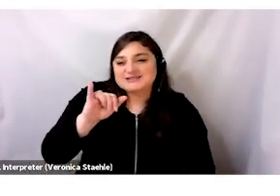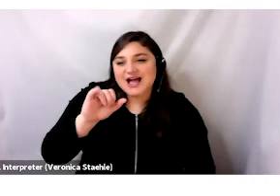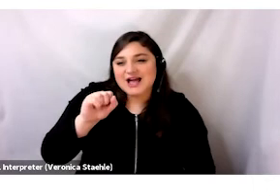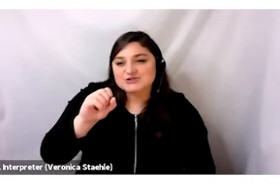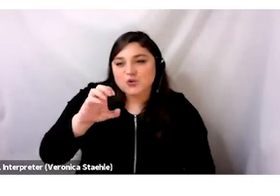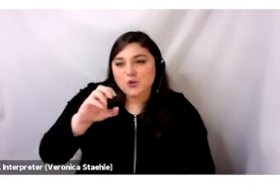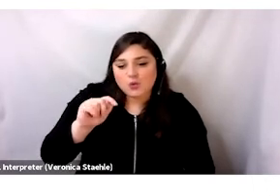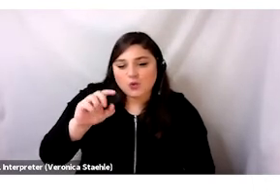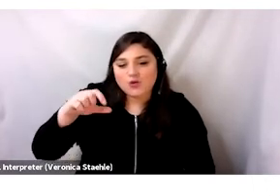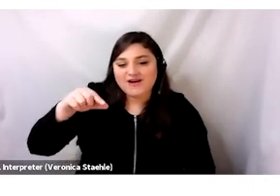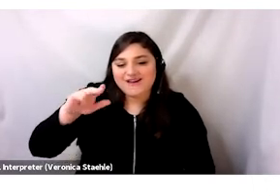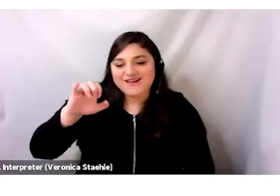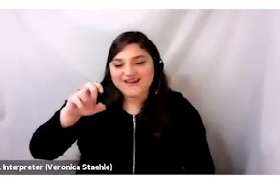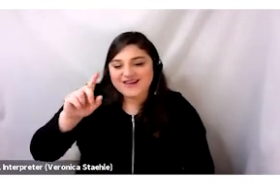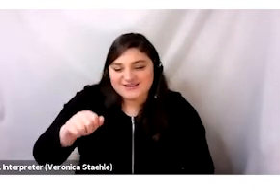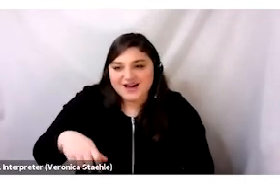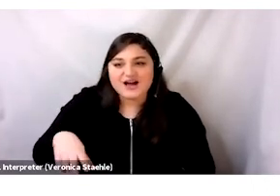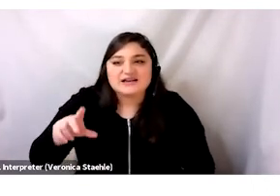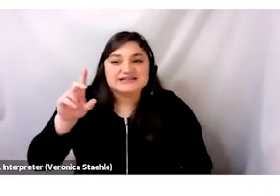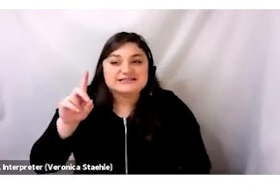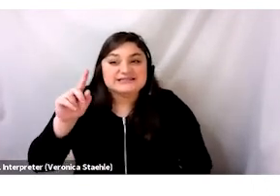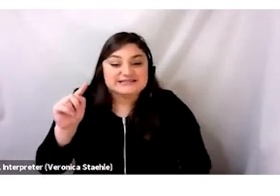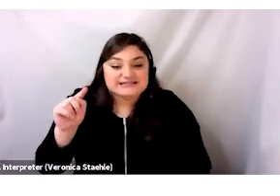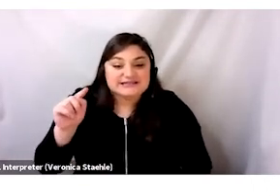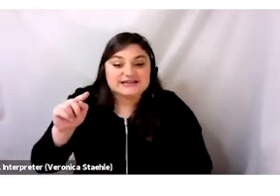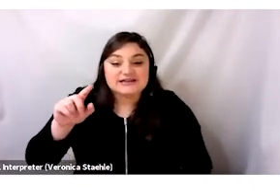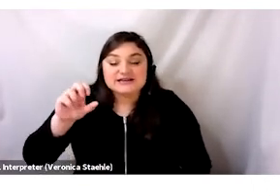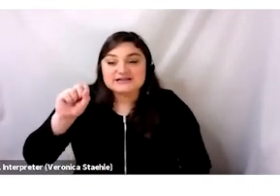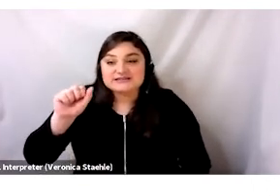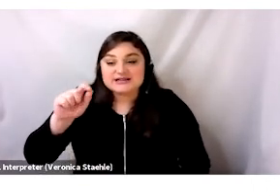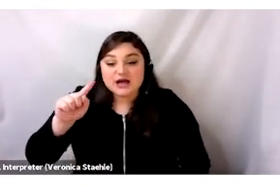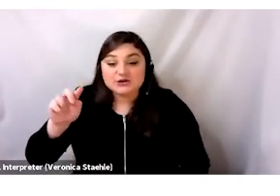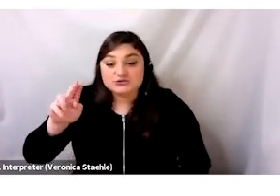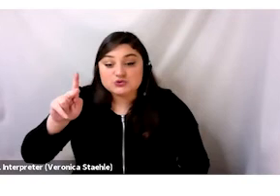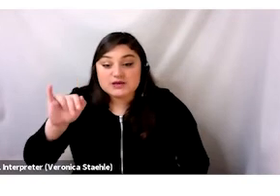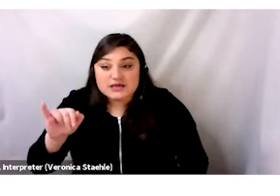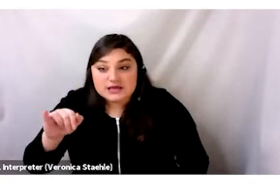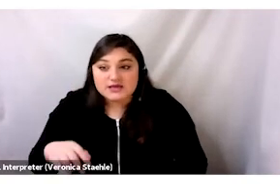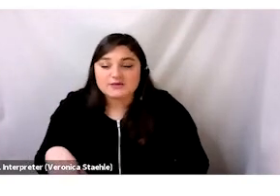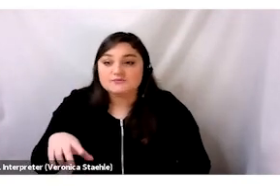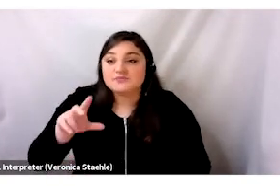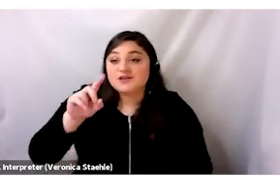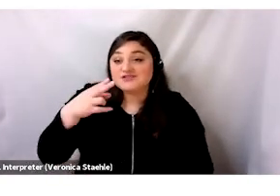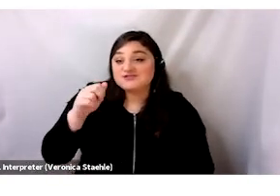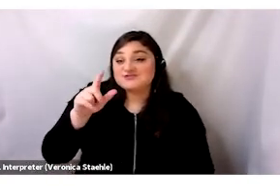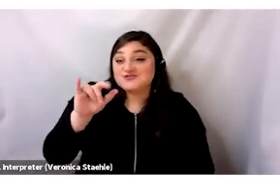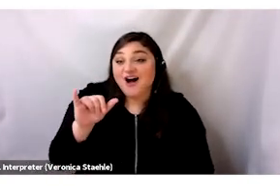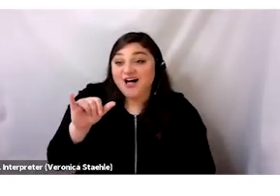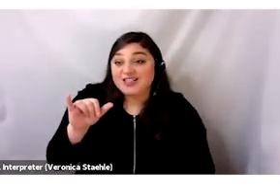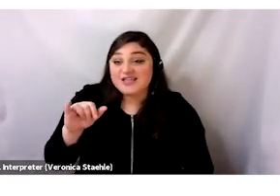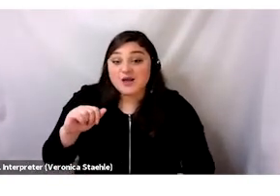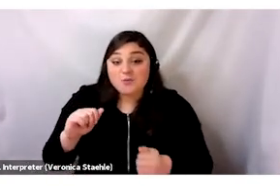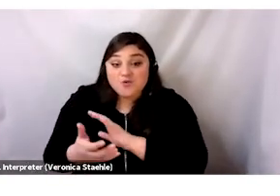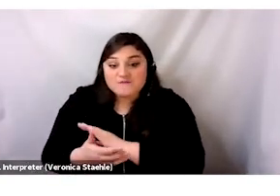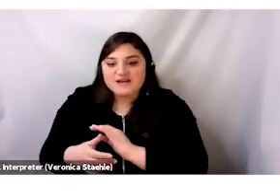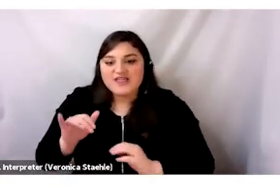Daisaku Ikeda um, and D.T. Suzuki. The Dalit movement is in some,